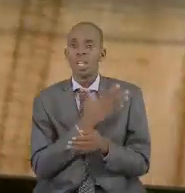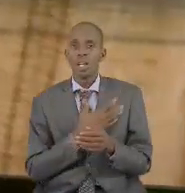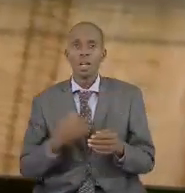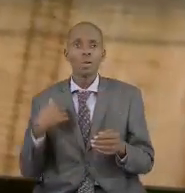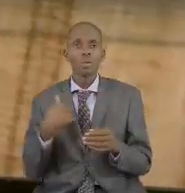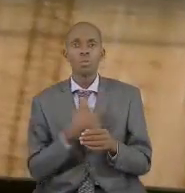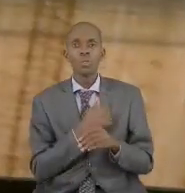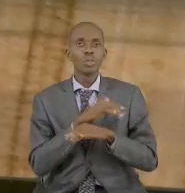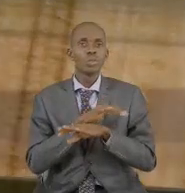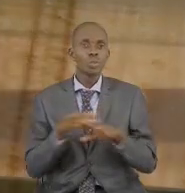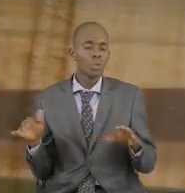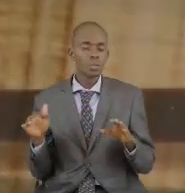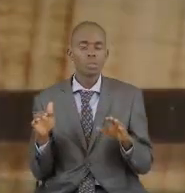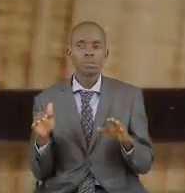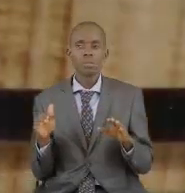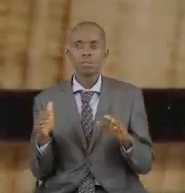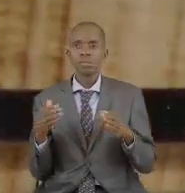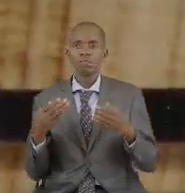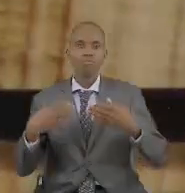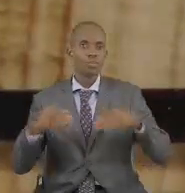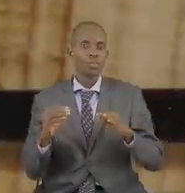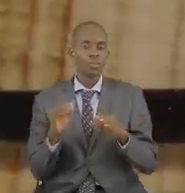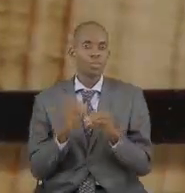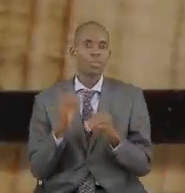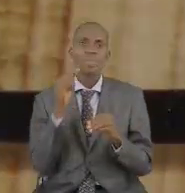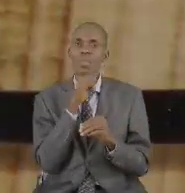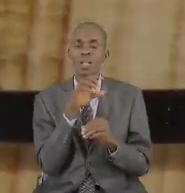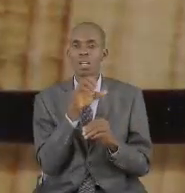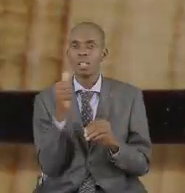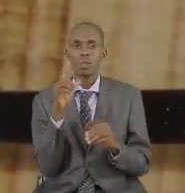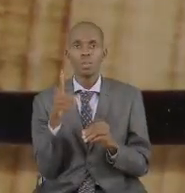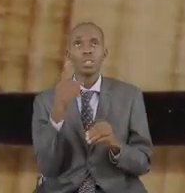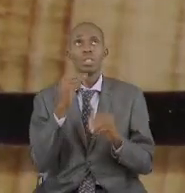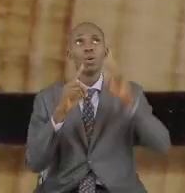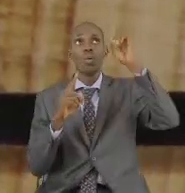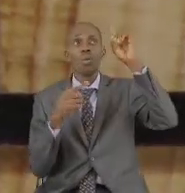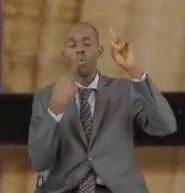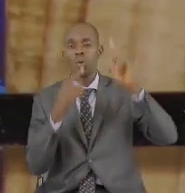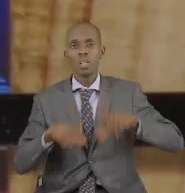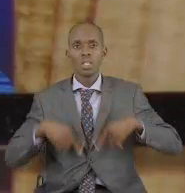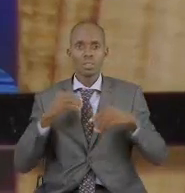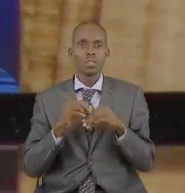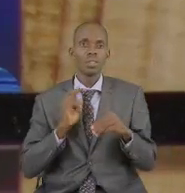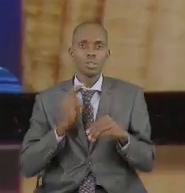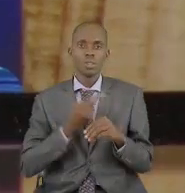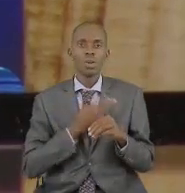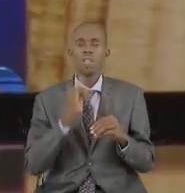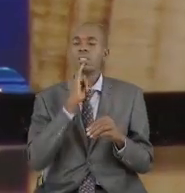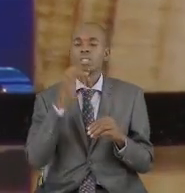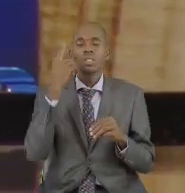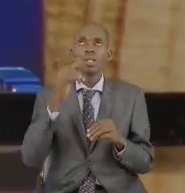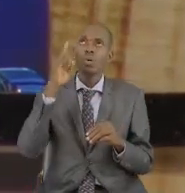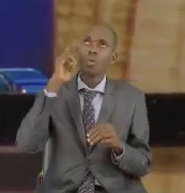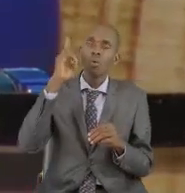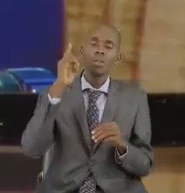in lies anymore. The one who lives in us is the way and the truth and